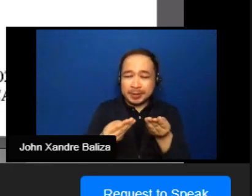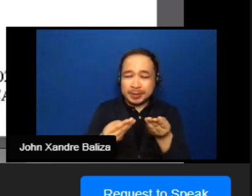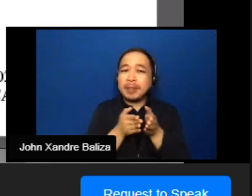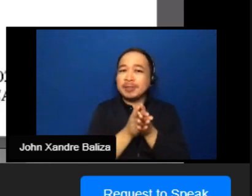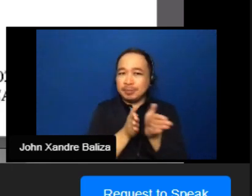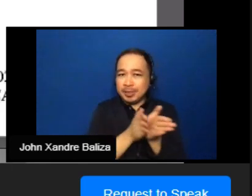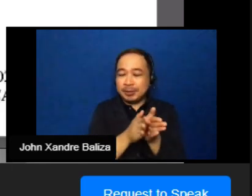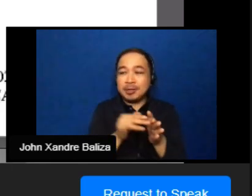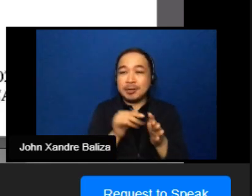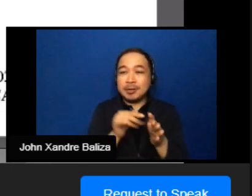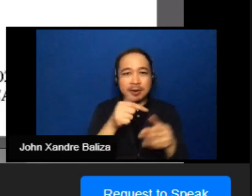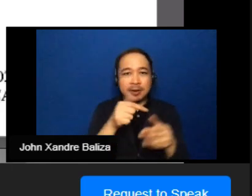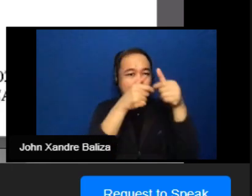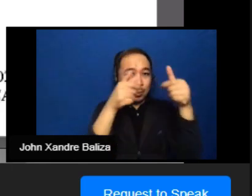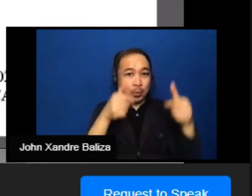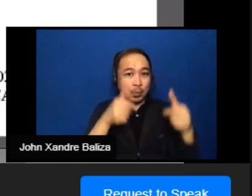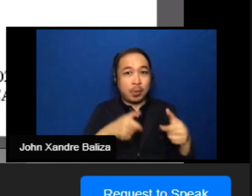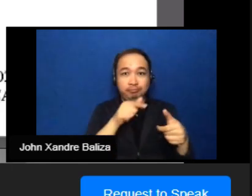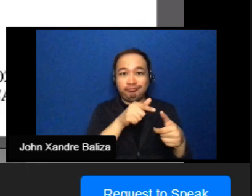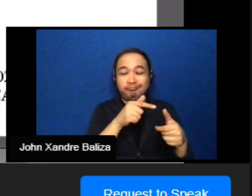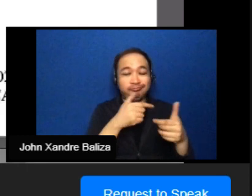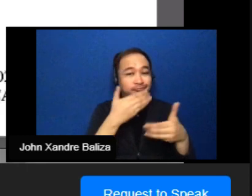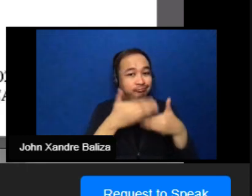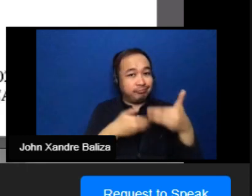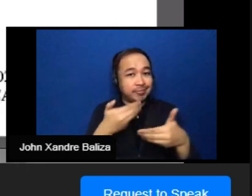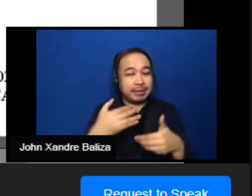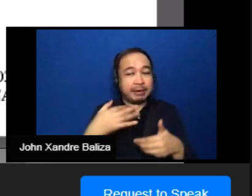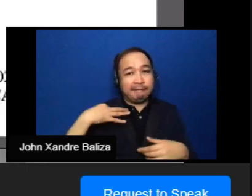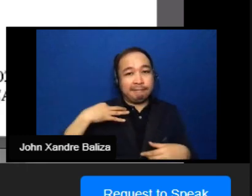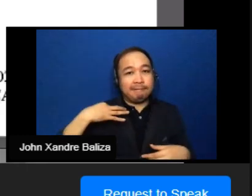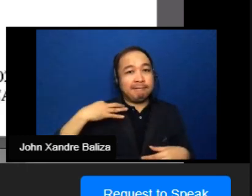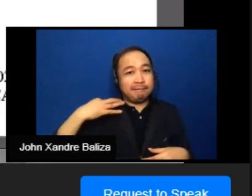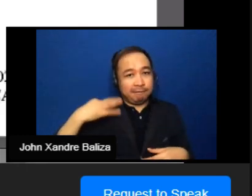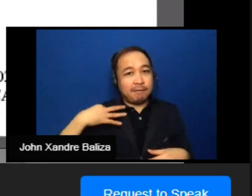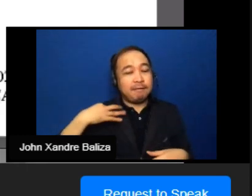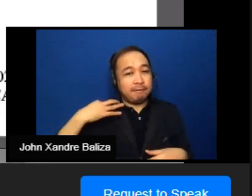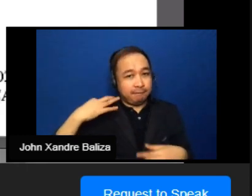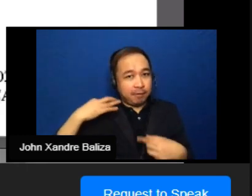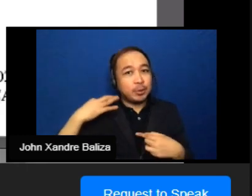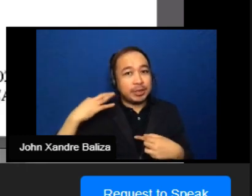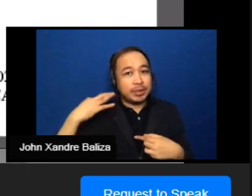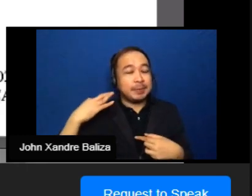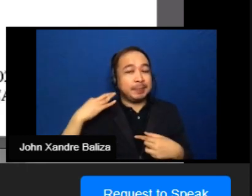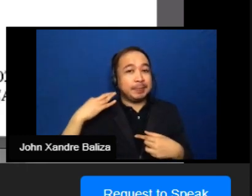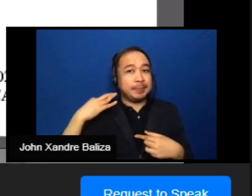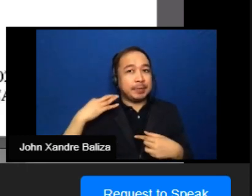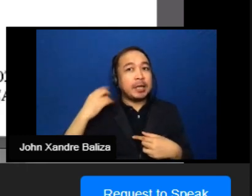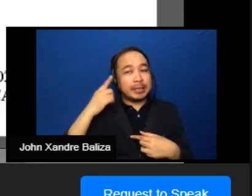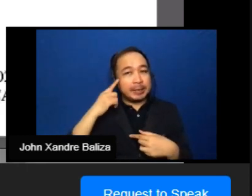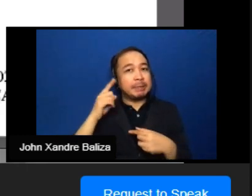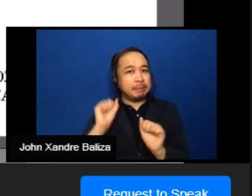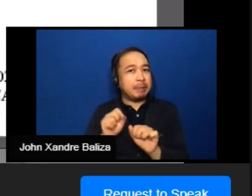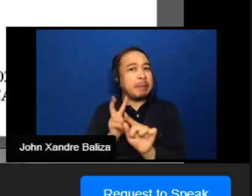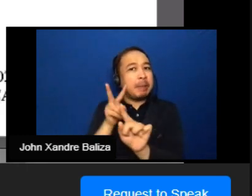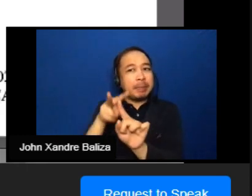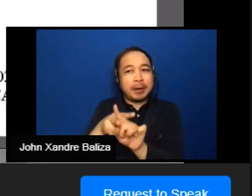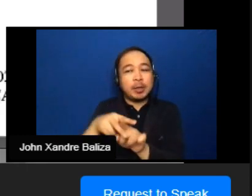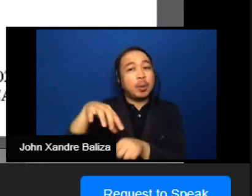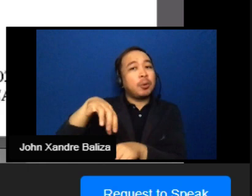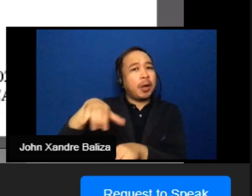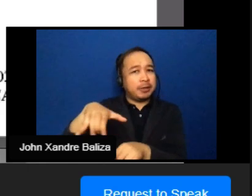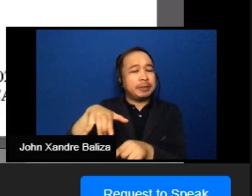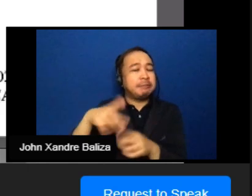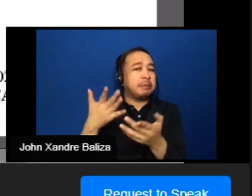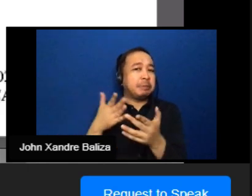voluntary framework, and it is to be implemented to the extent possible by countries depending on their